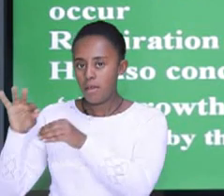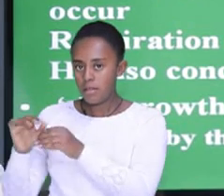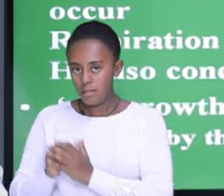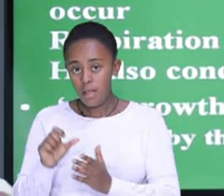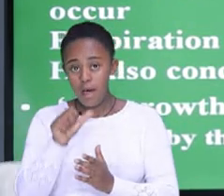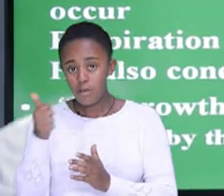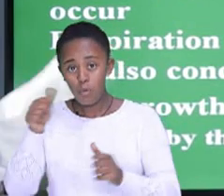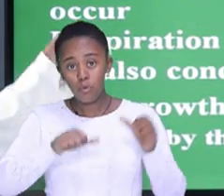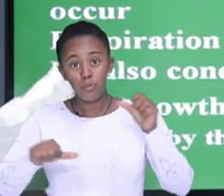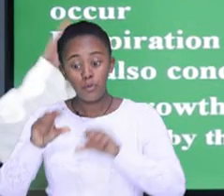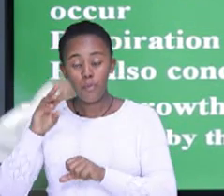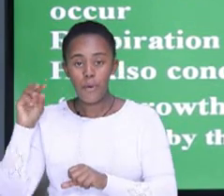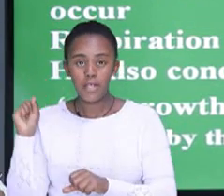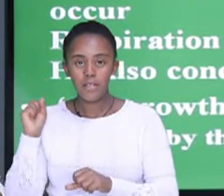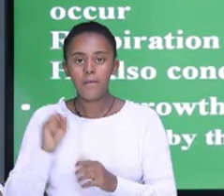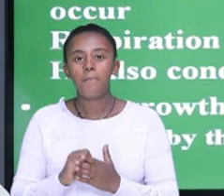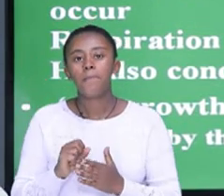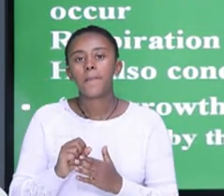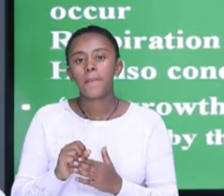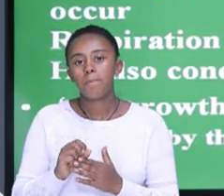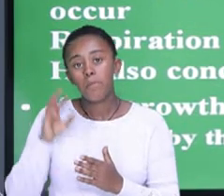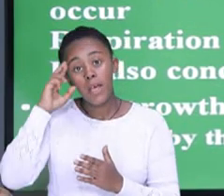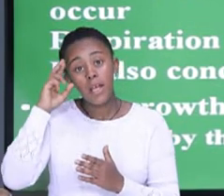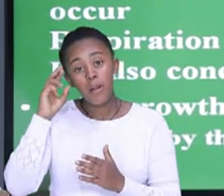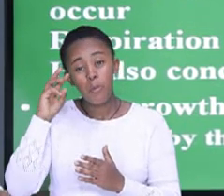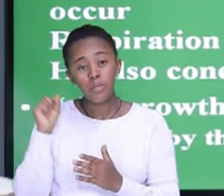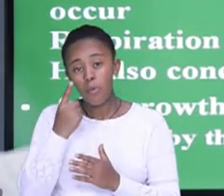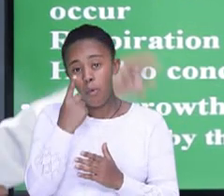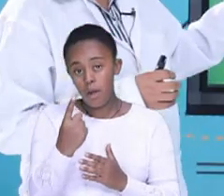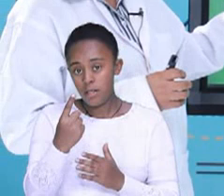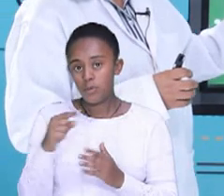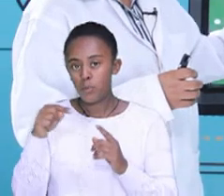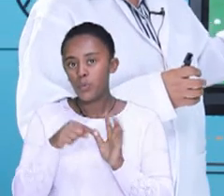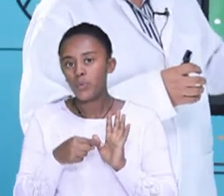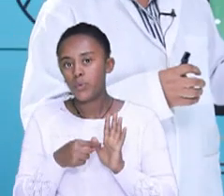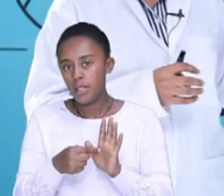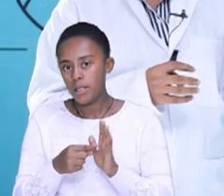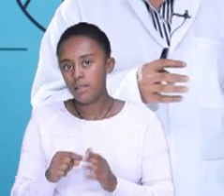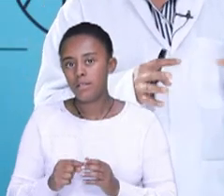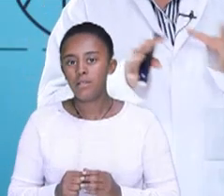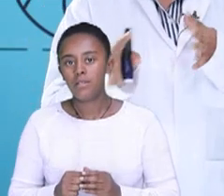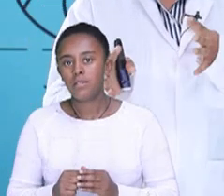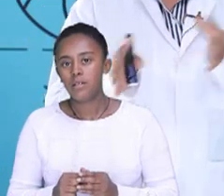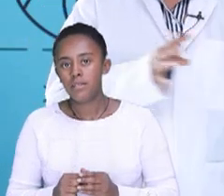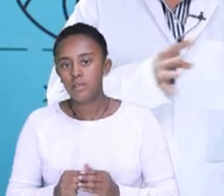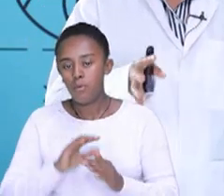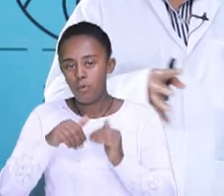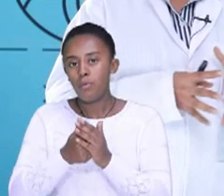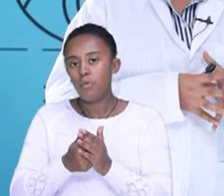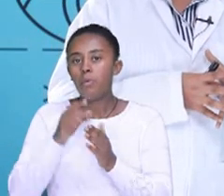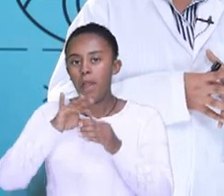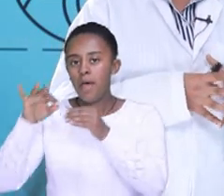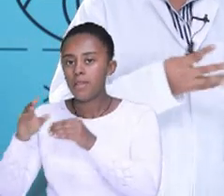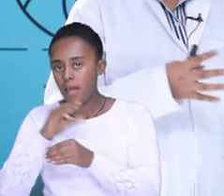contribution was René was the one to indicate that respiration occurs in all plant